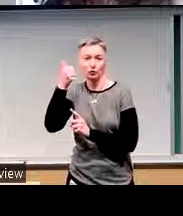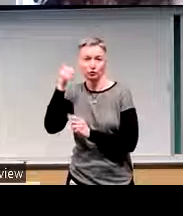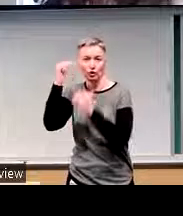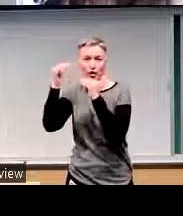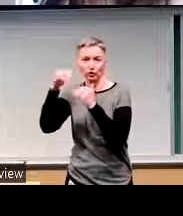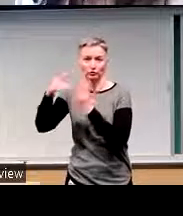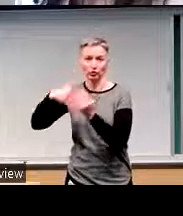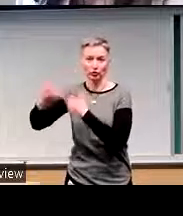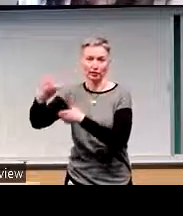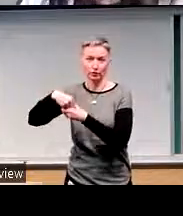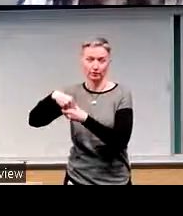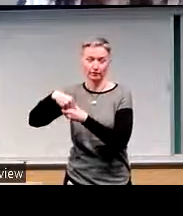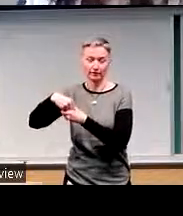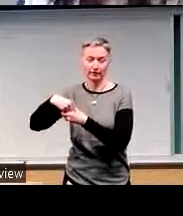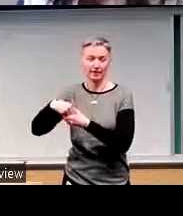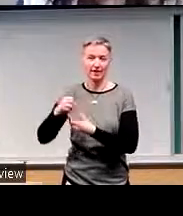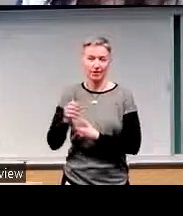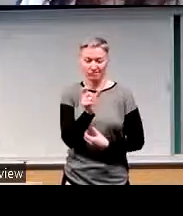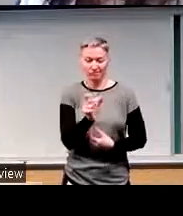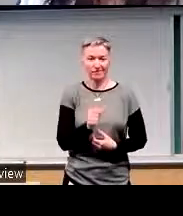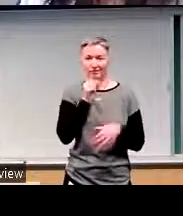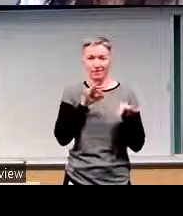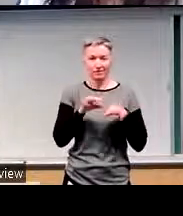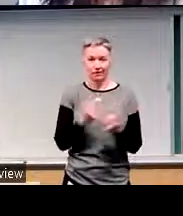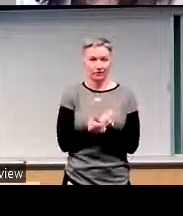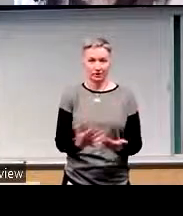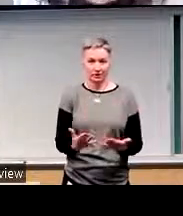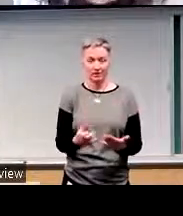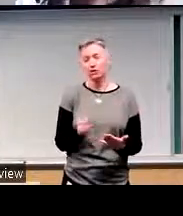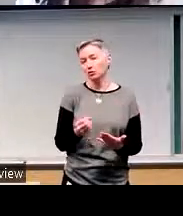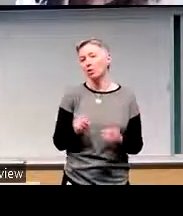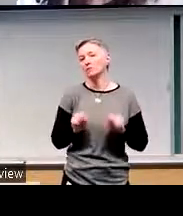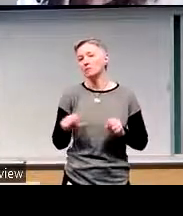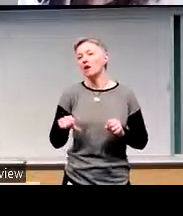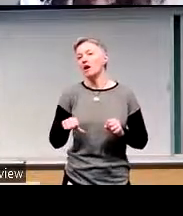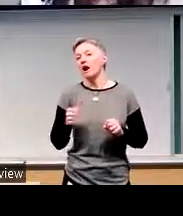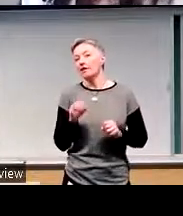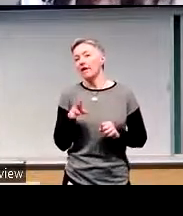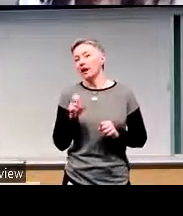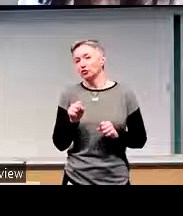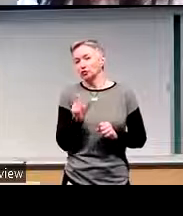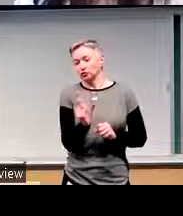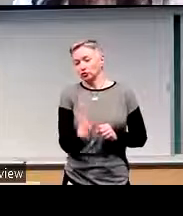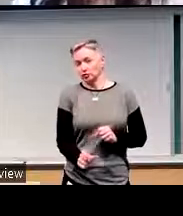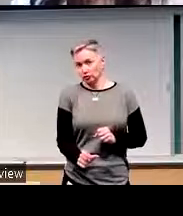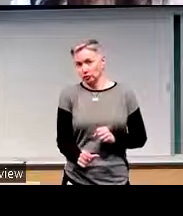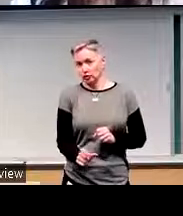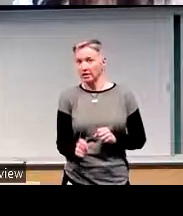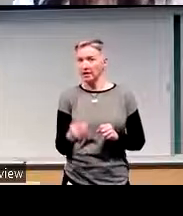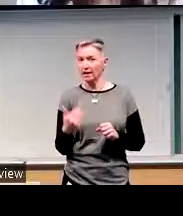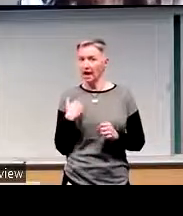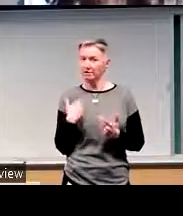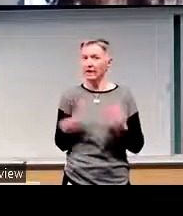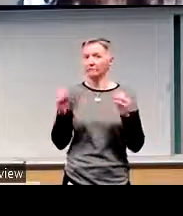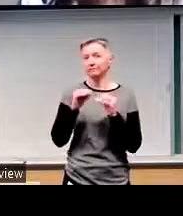engagement. So there are likely to be other mediators that carry the effect